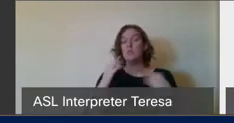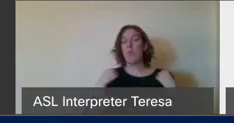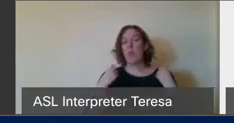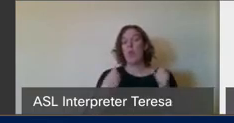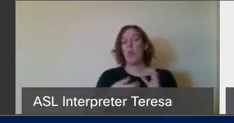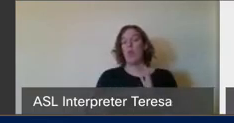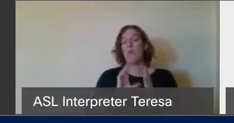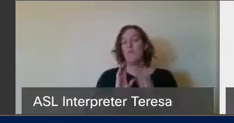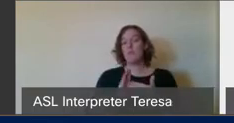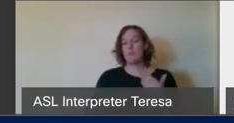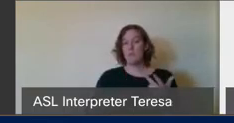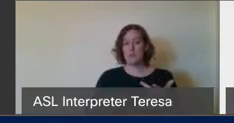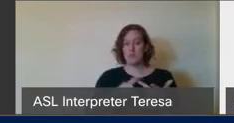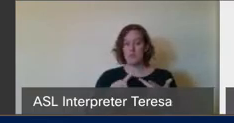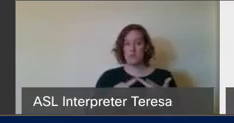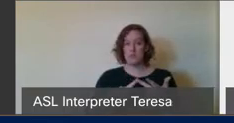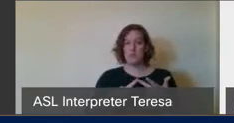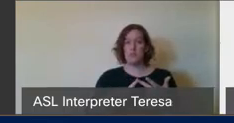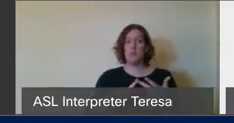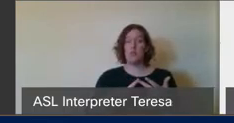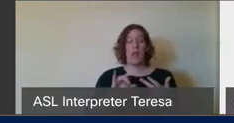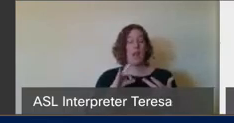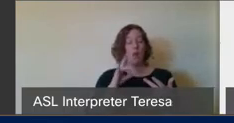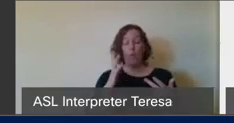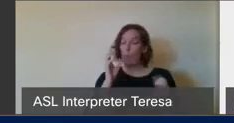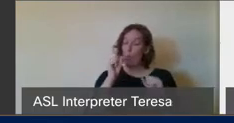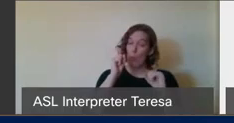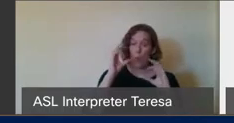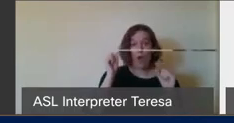1,392 health reviews completed. And oh my goodness,